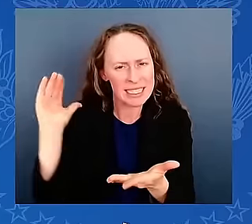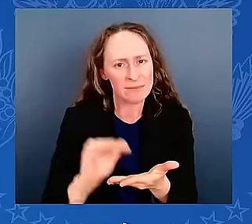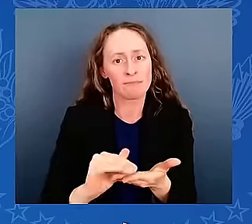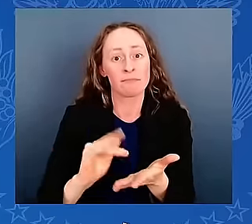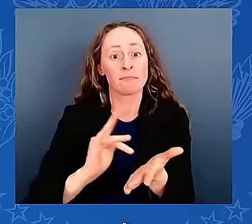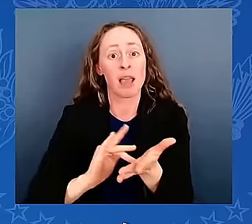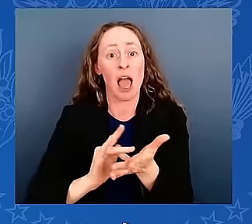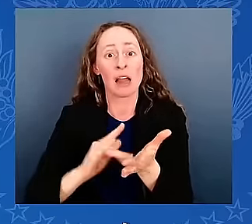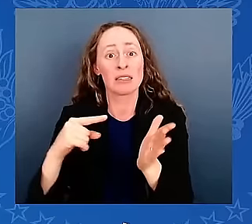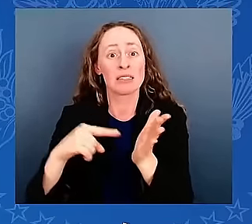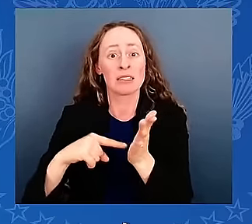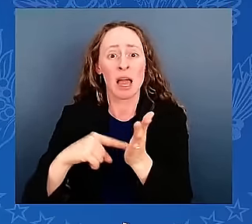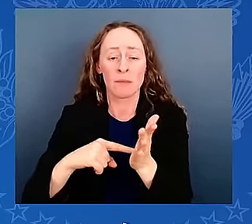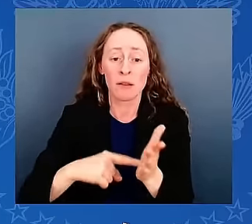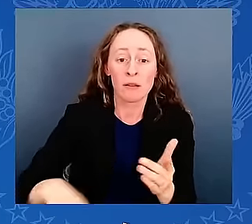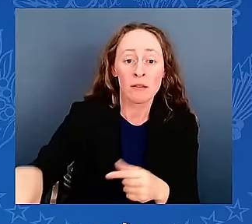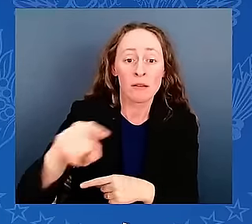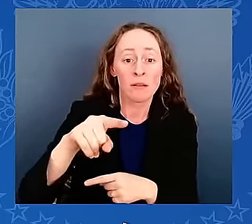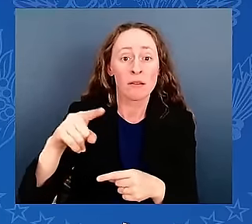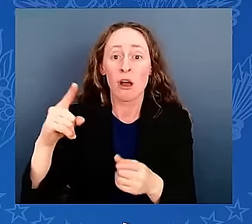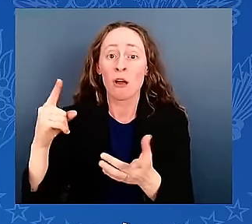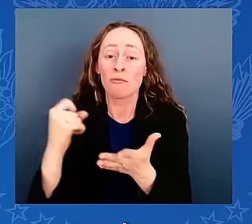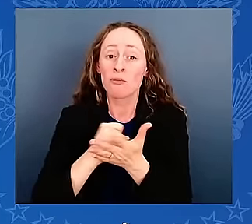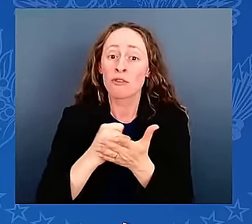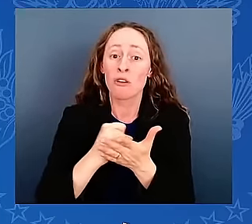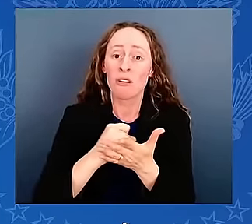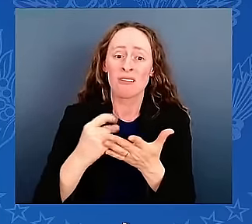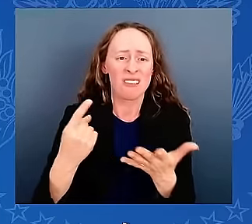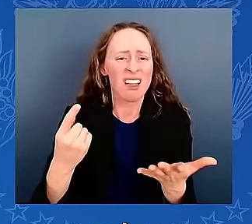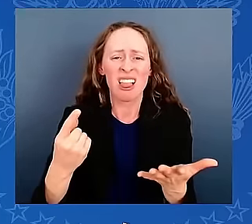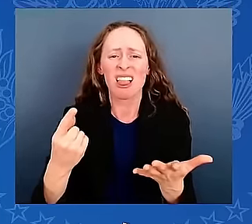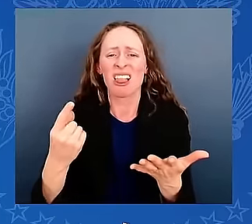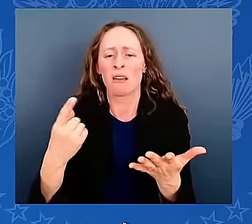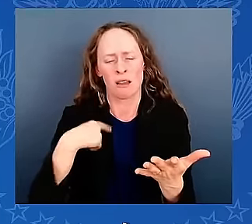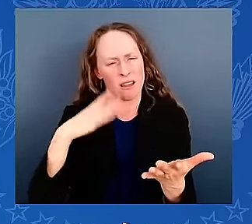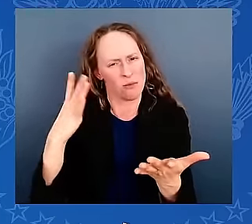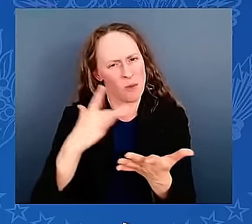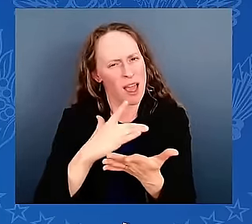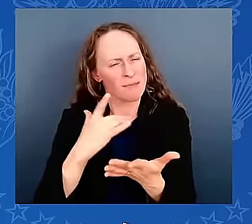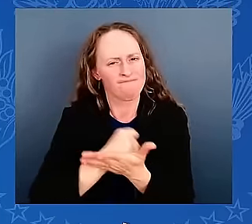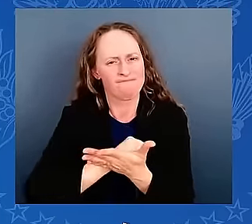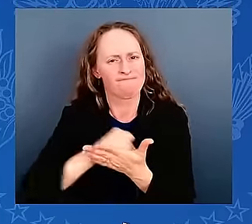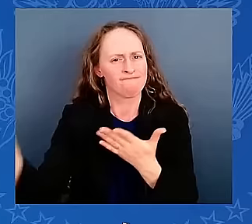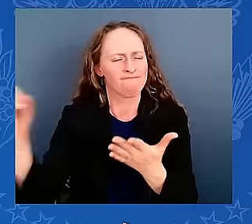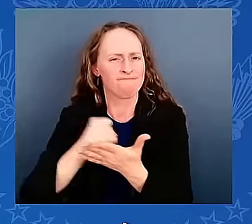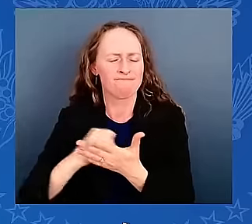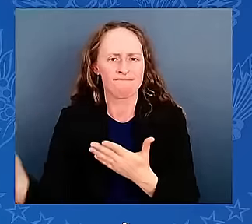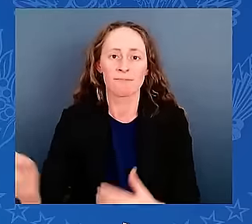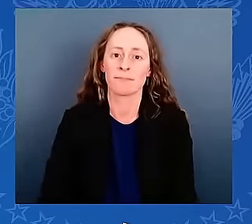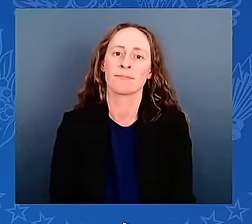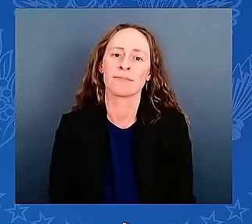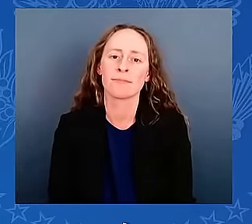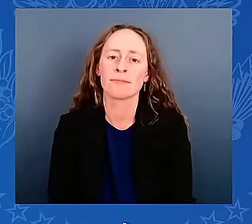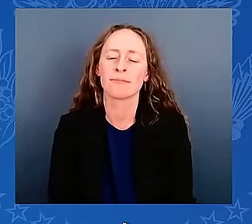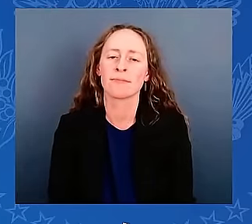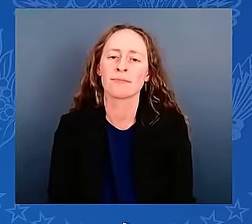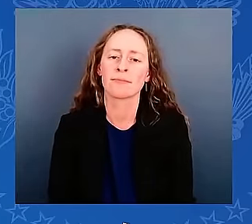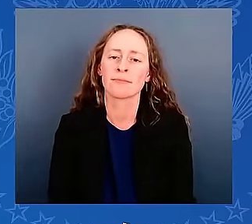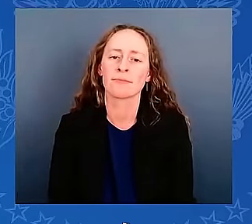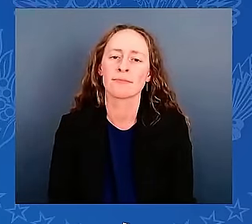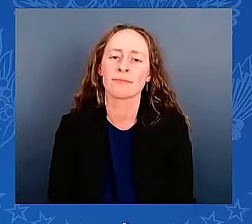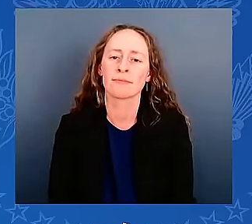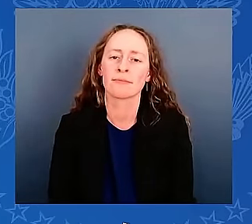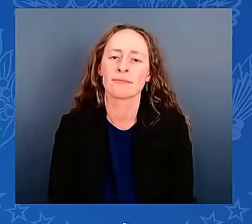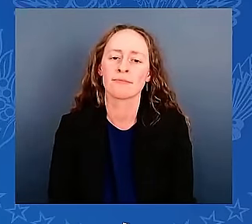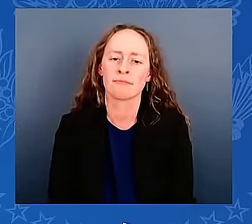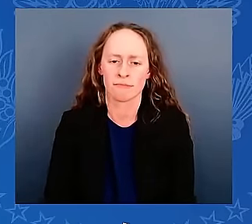working with states to wipe out medical debt for pennies on the dollar so it's not hanging over you the rest of your life. We're going to raise